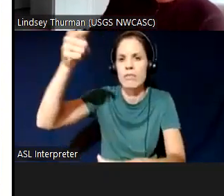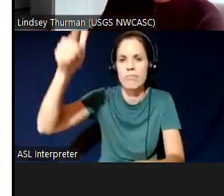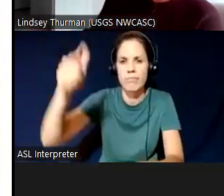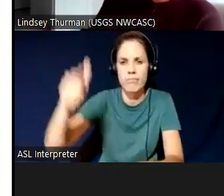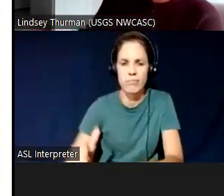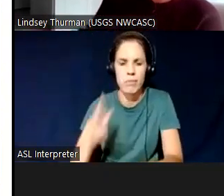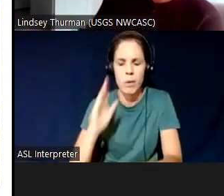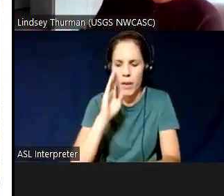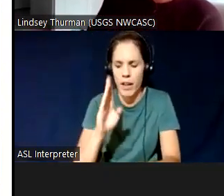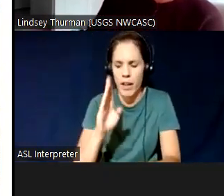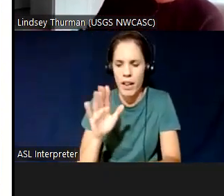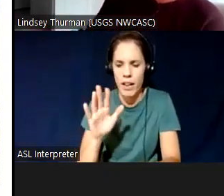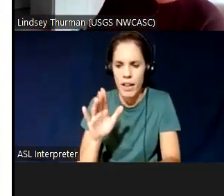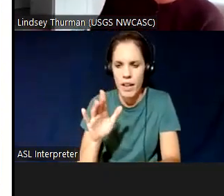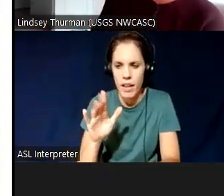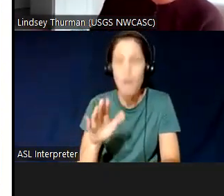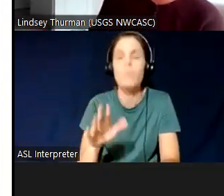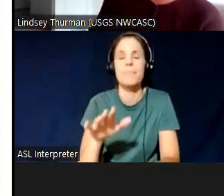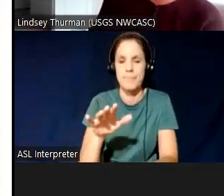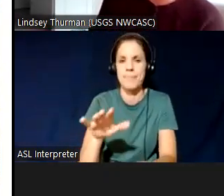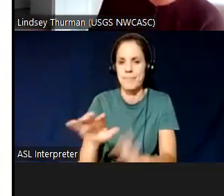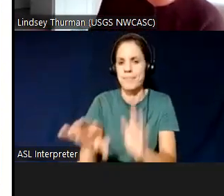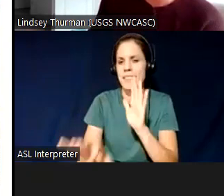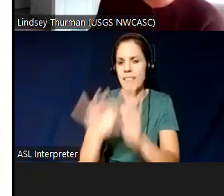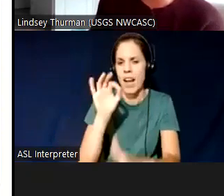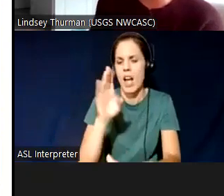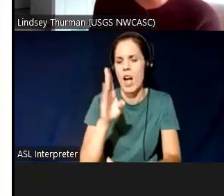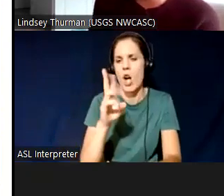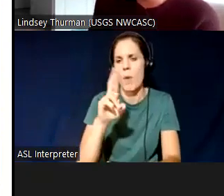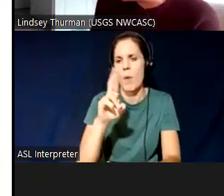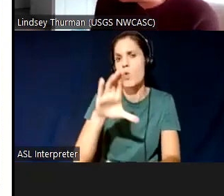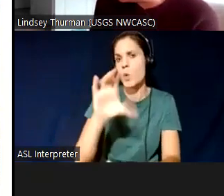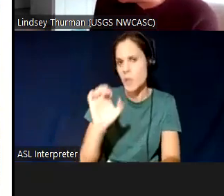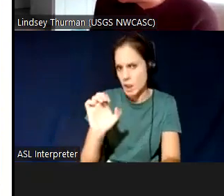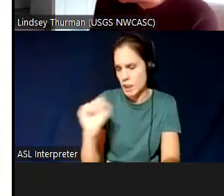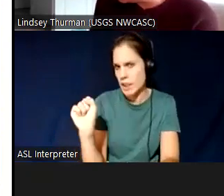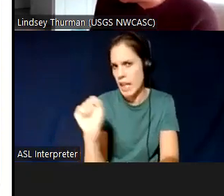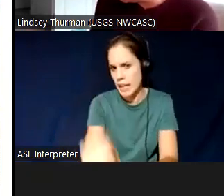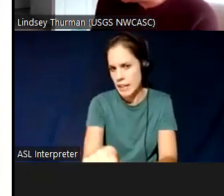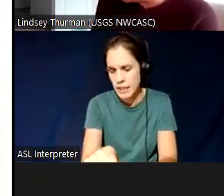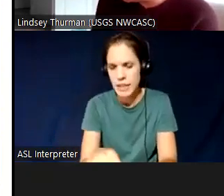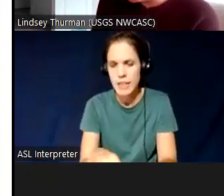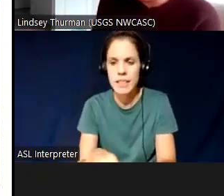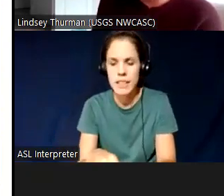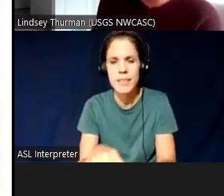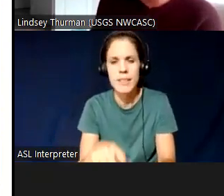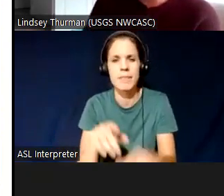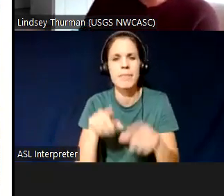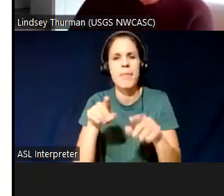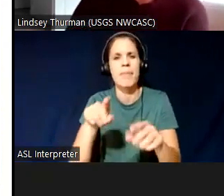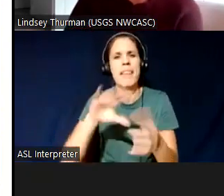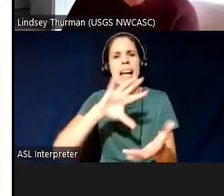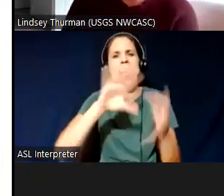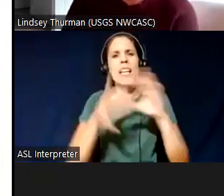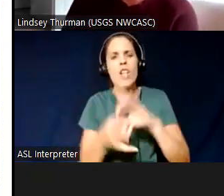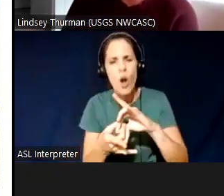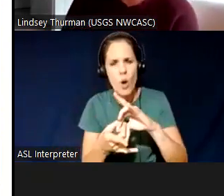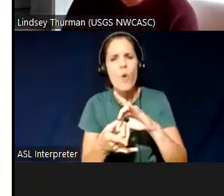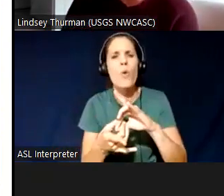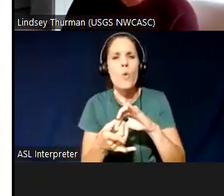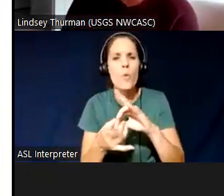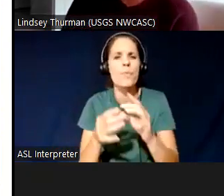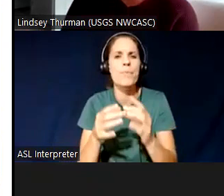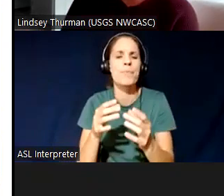the one I was looking. Oh yeah. So this one is from Bruce Marcotte, and he was, along the kind of eco-evolutionary line of things when you